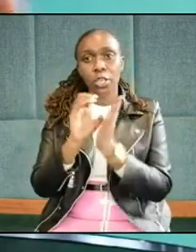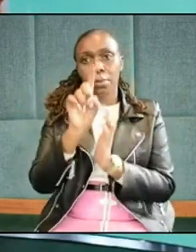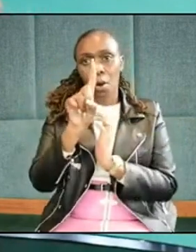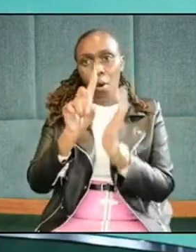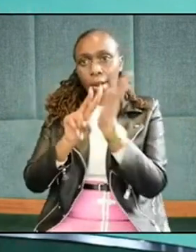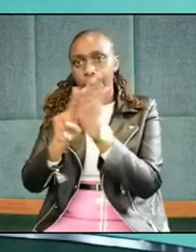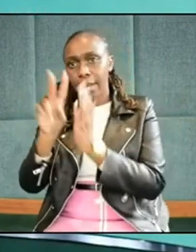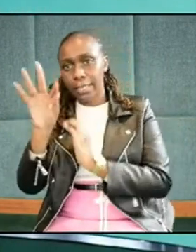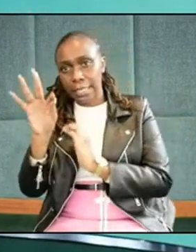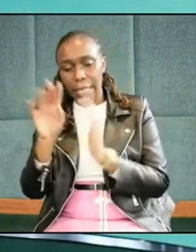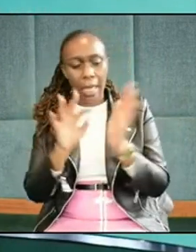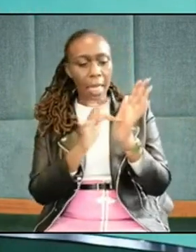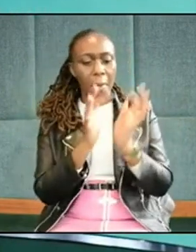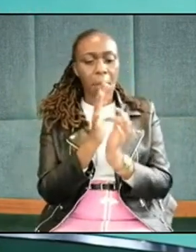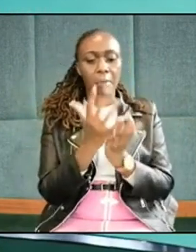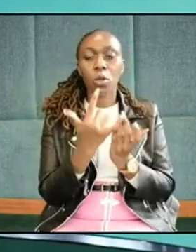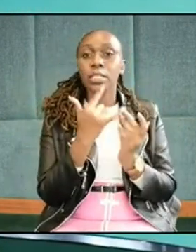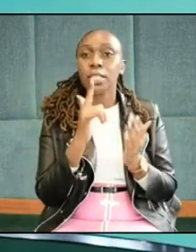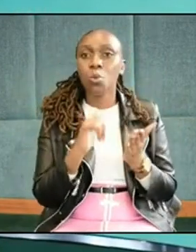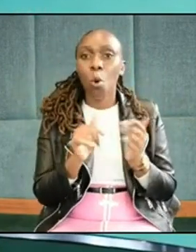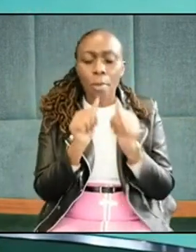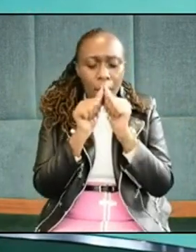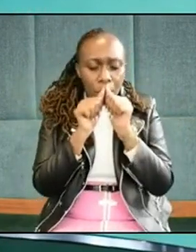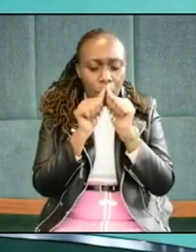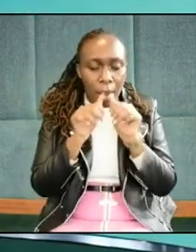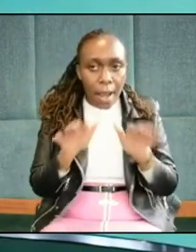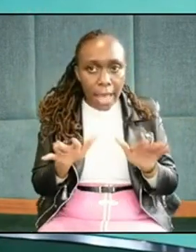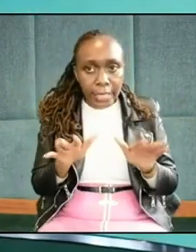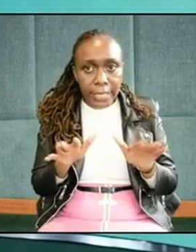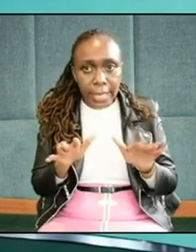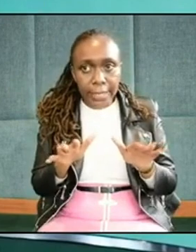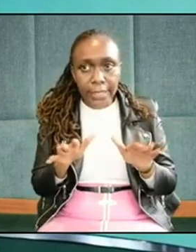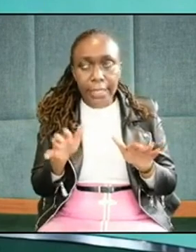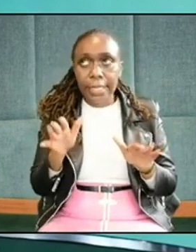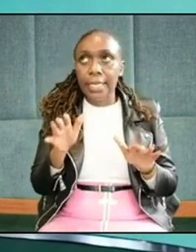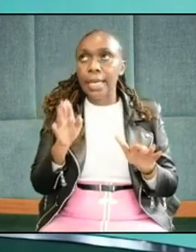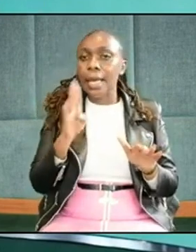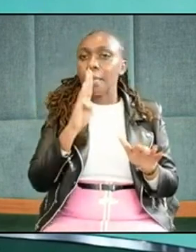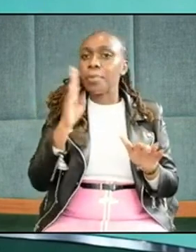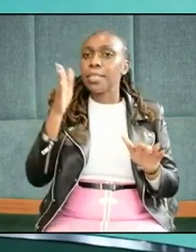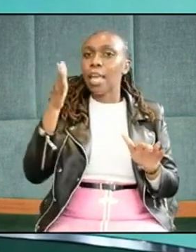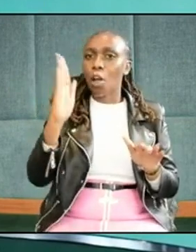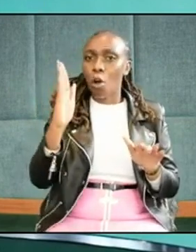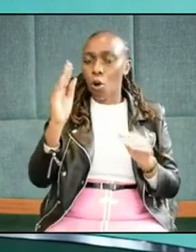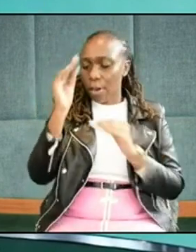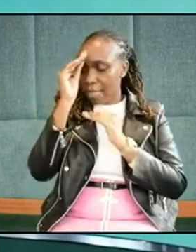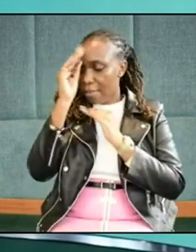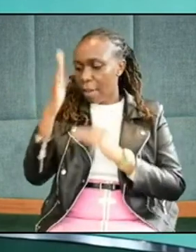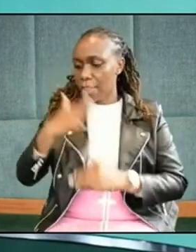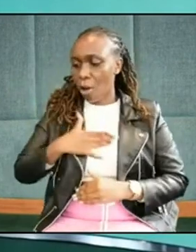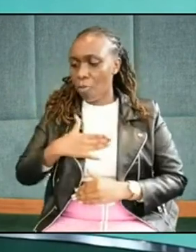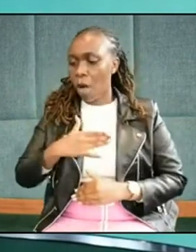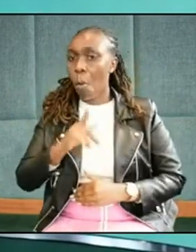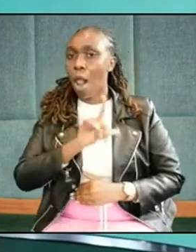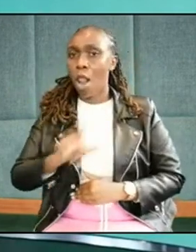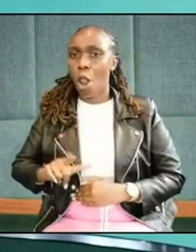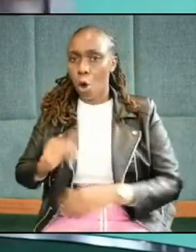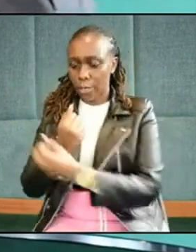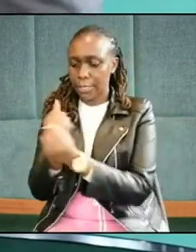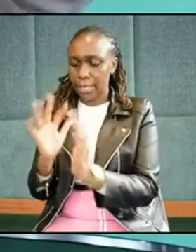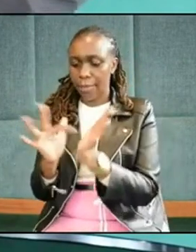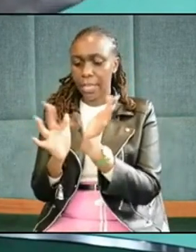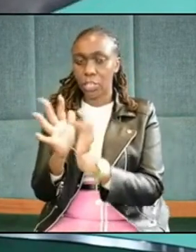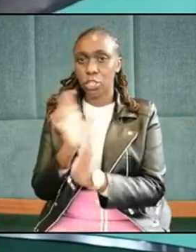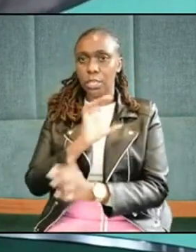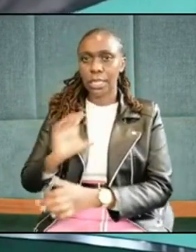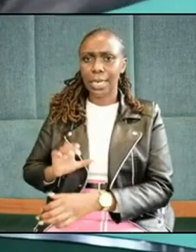chapter 1, verse 3, the Bible tells us that blessed be the God, the Father of our Lord and Savior Jesus Christ, who